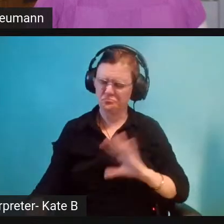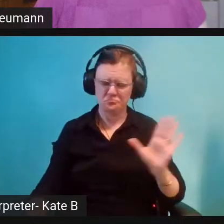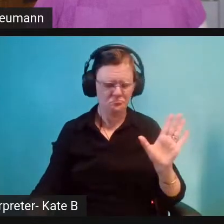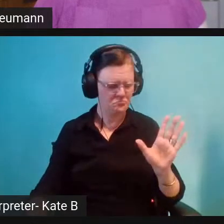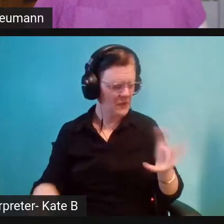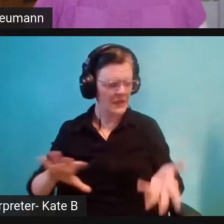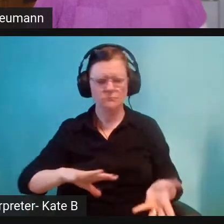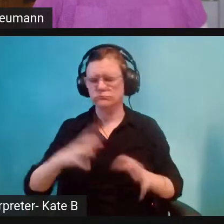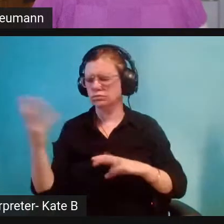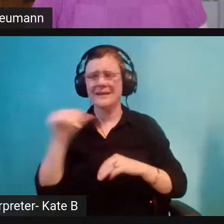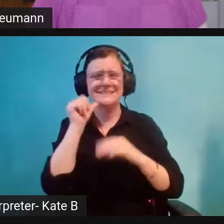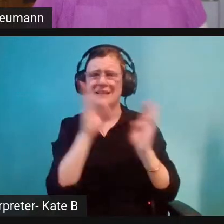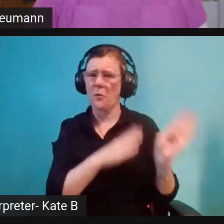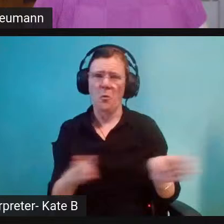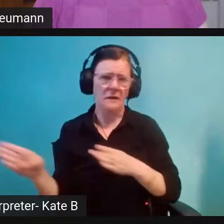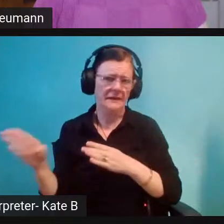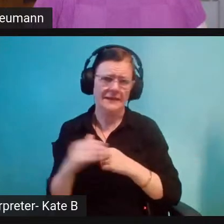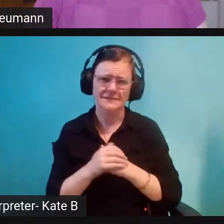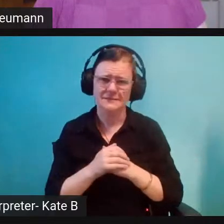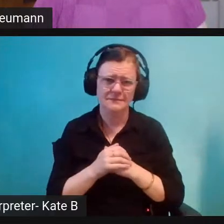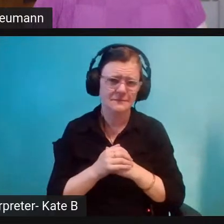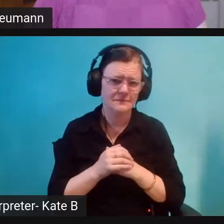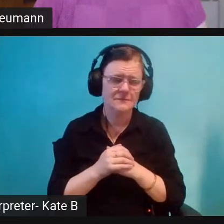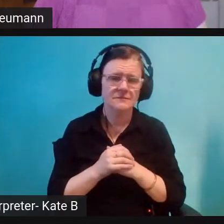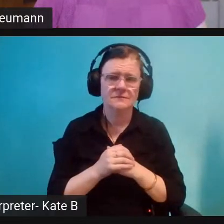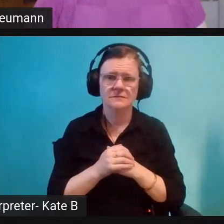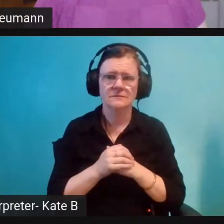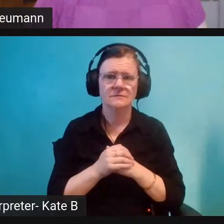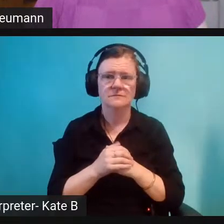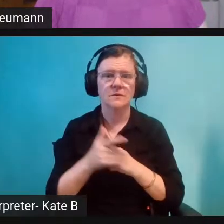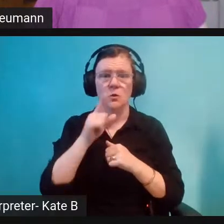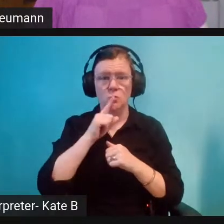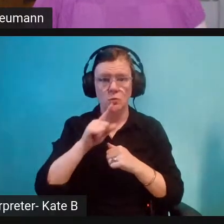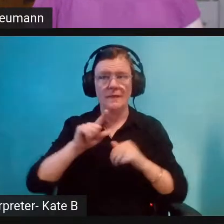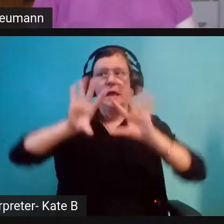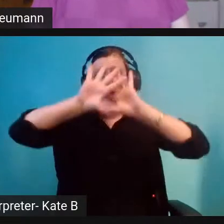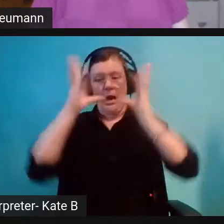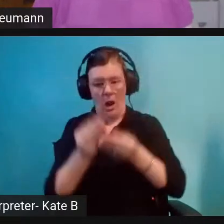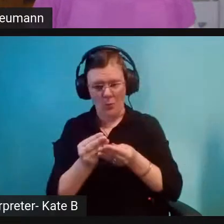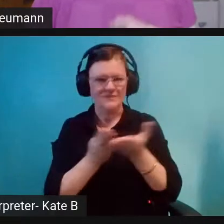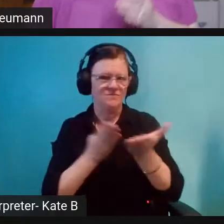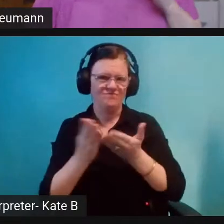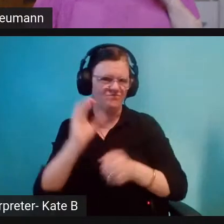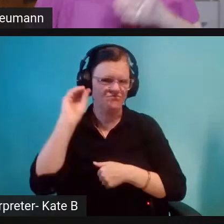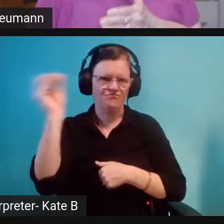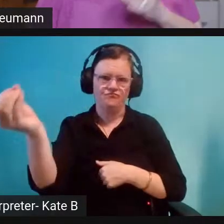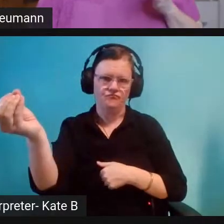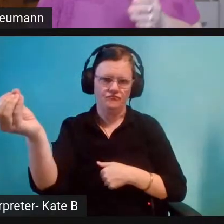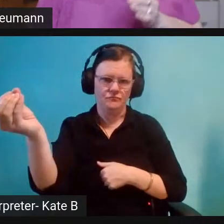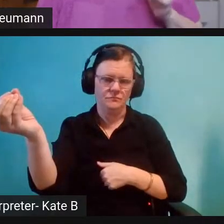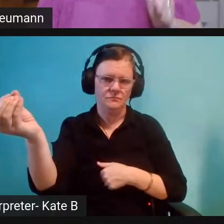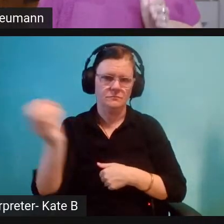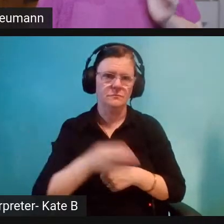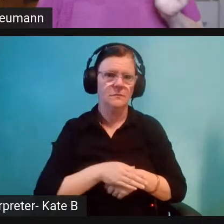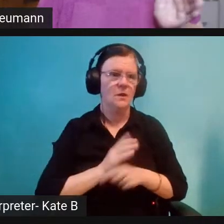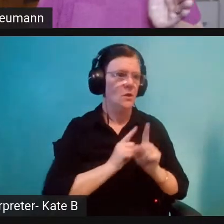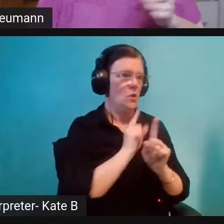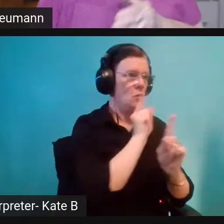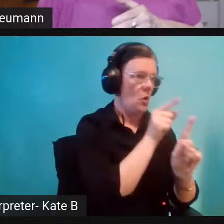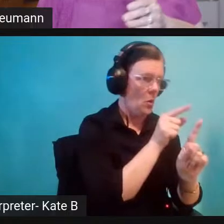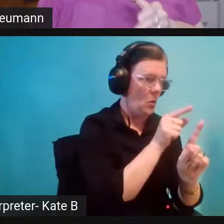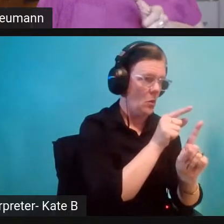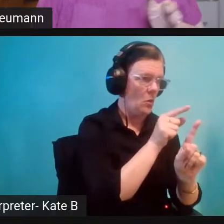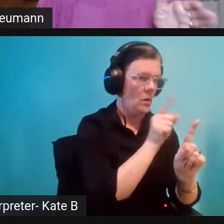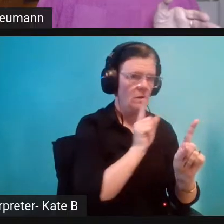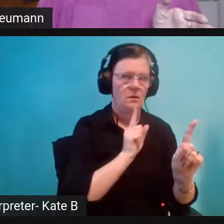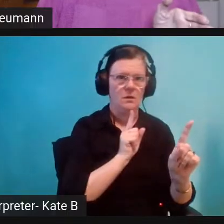completely disorganized. There is no comprehensive services. You go from A to B to C to D to